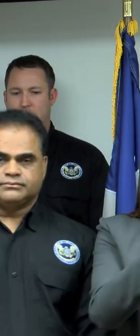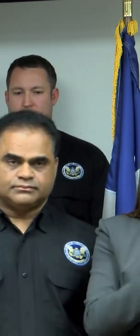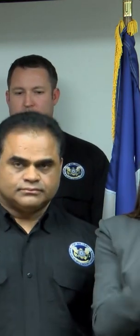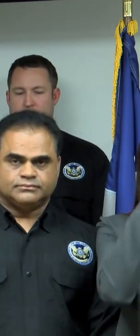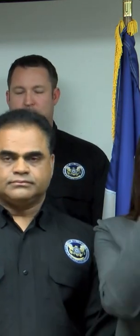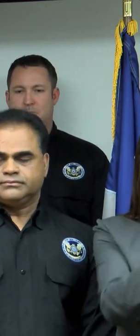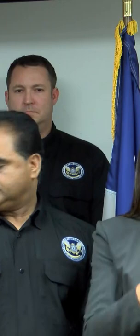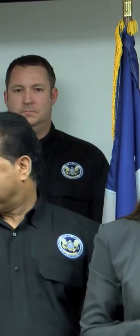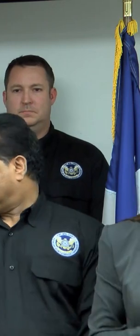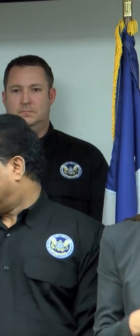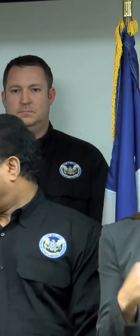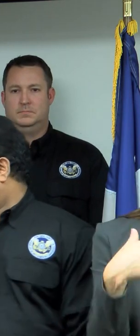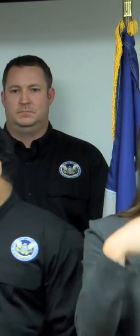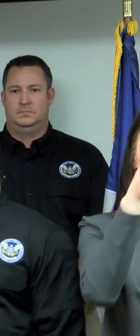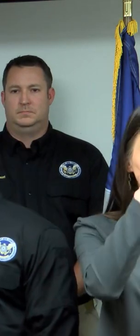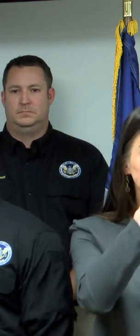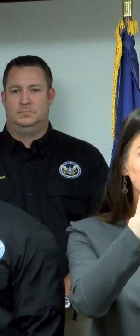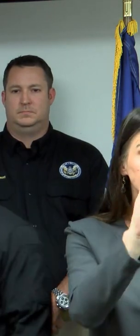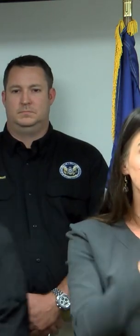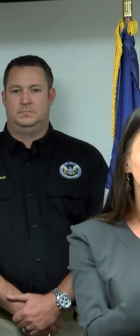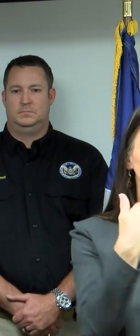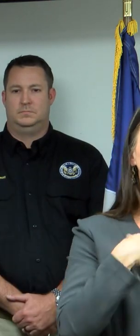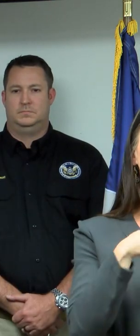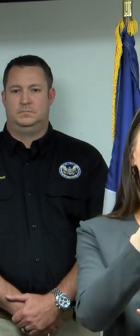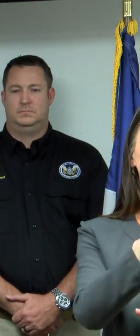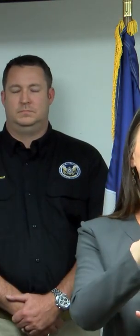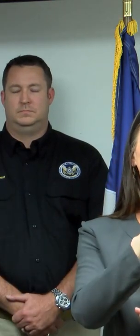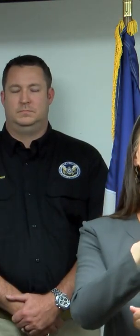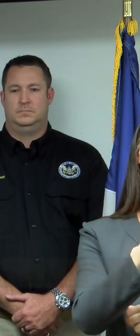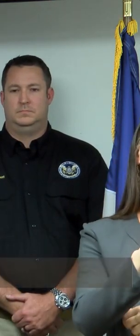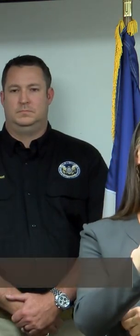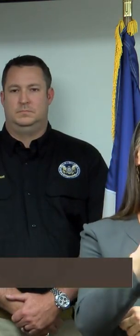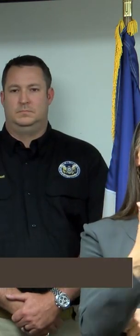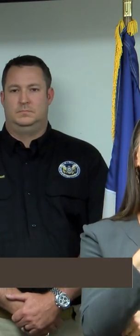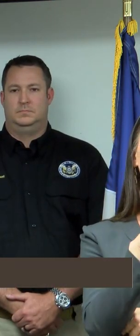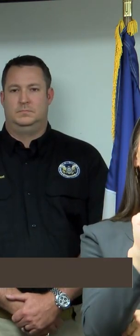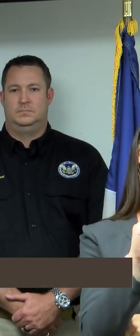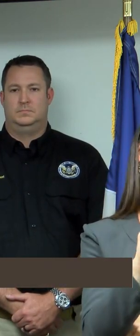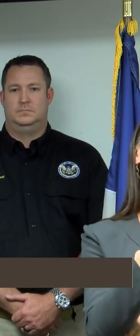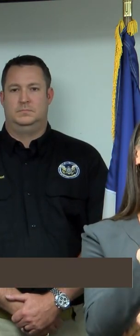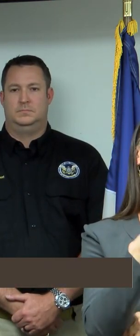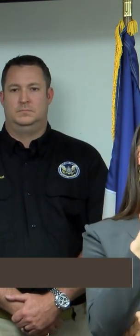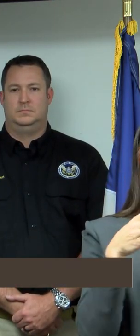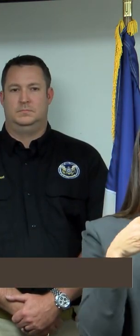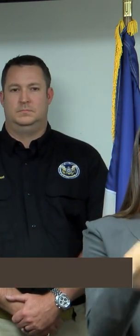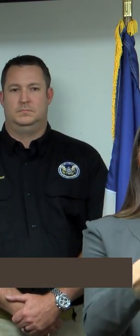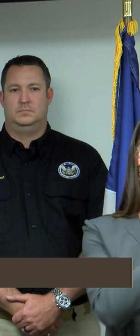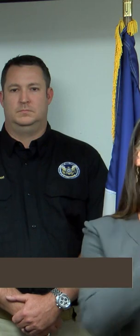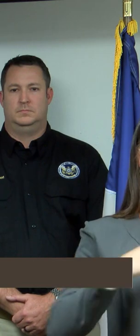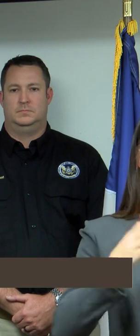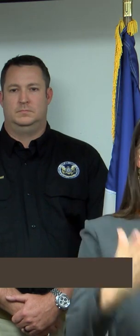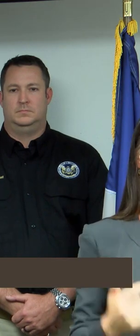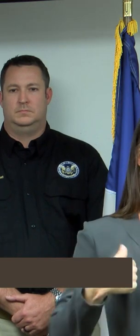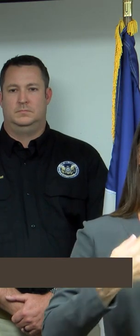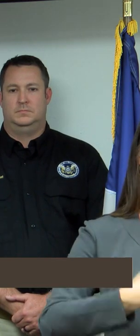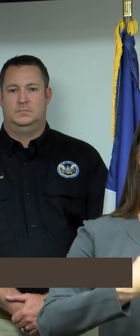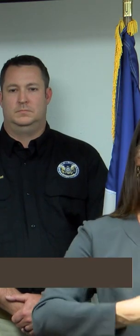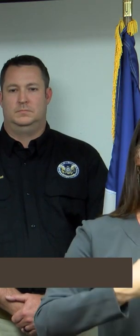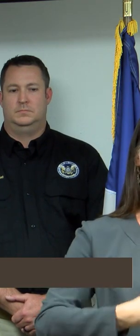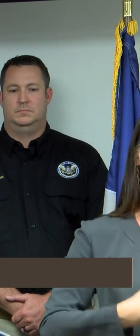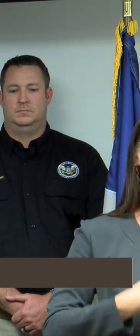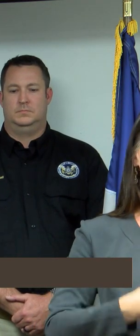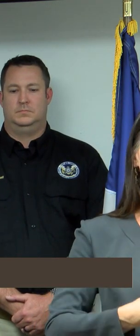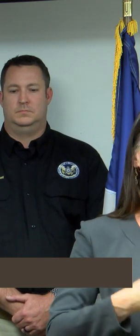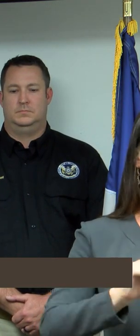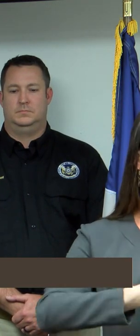Hello, everyone. I'm Mark Grant, Road Commissioner. In this capacity, I'll be talking about debris management. We will start our